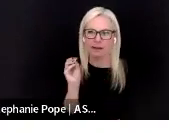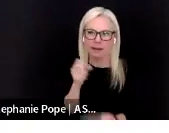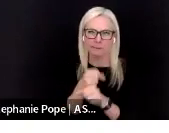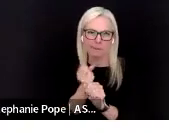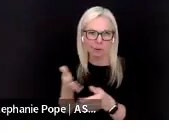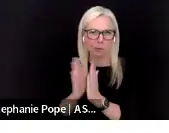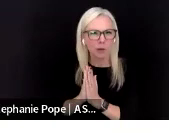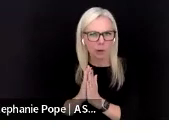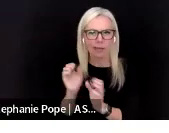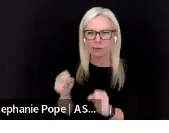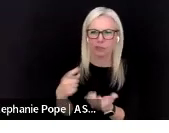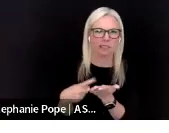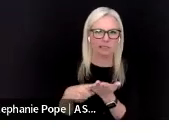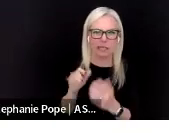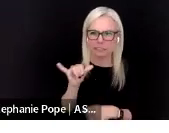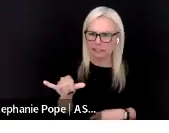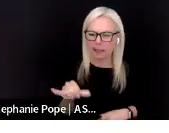a request, and we can talk about that.